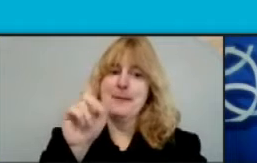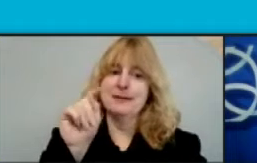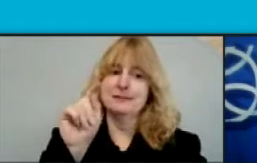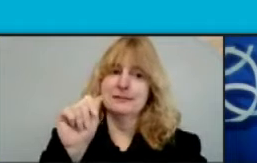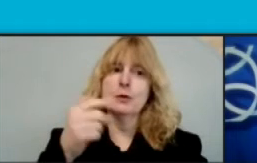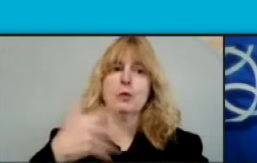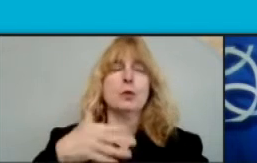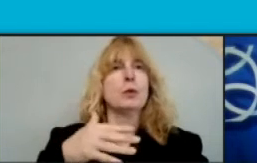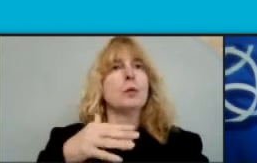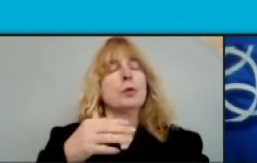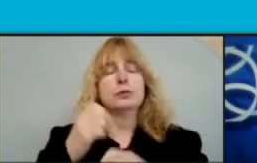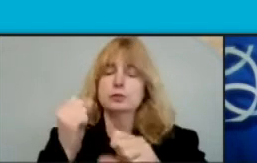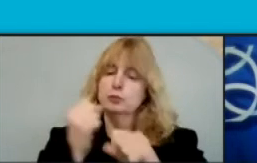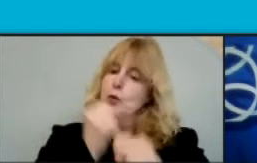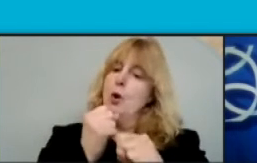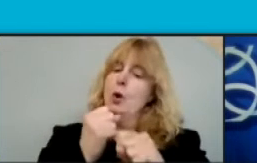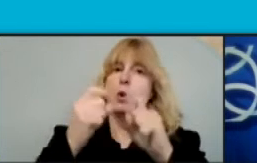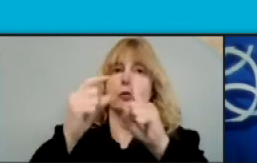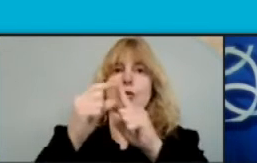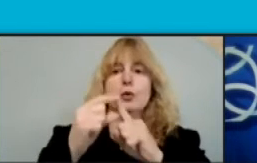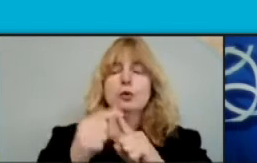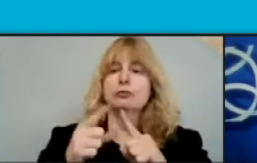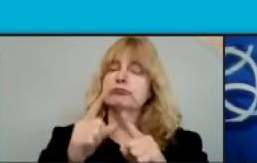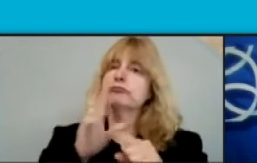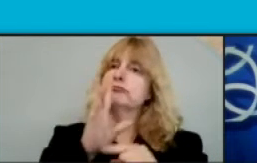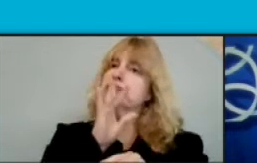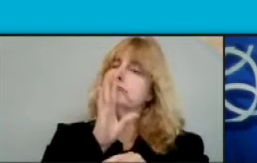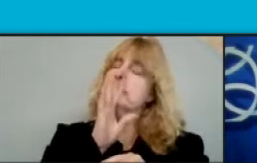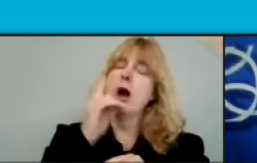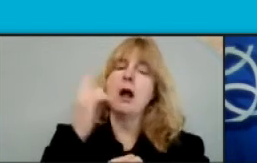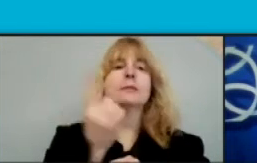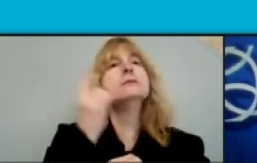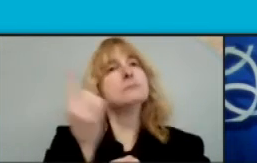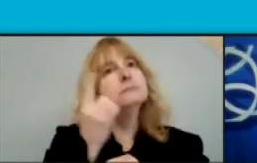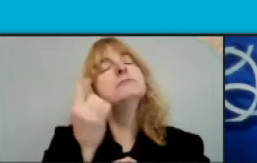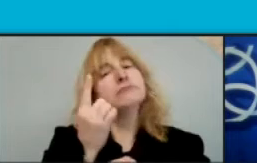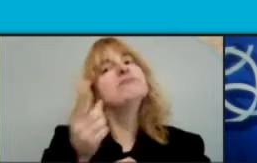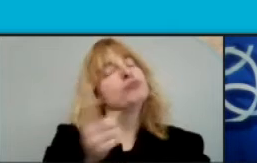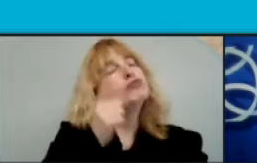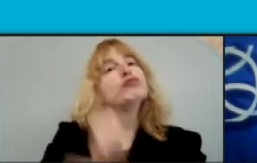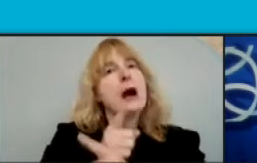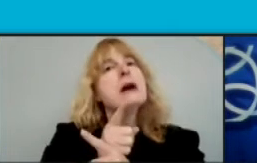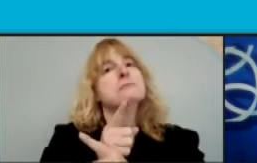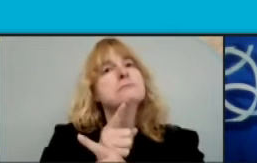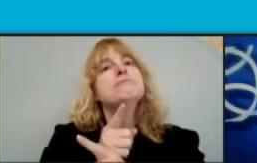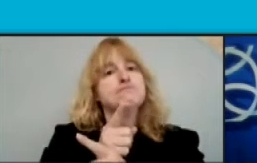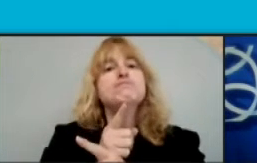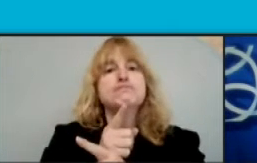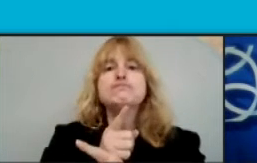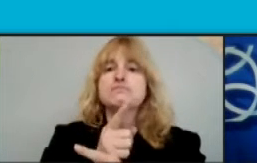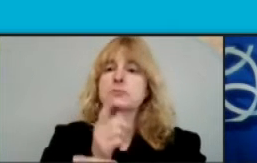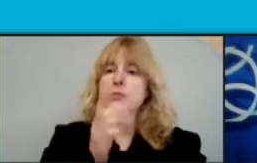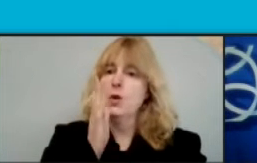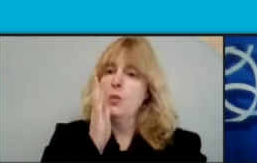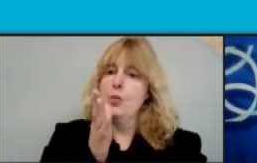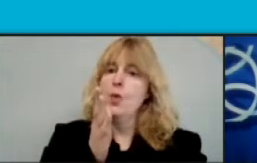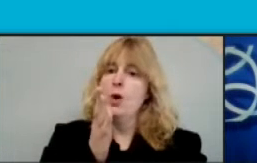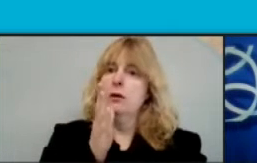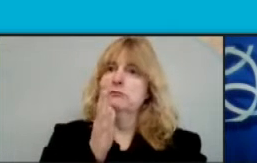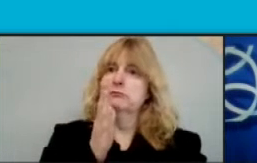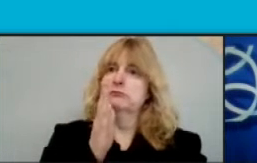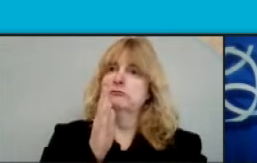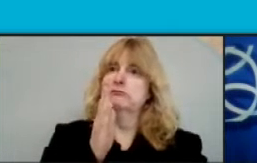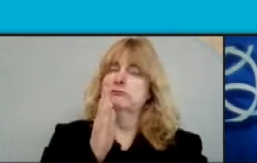powerful words from you always. And you're right. It would have looked very different